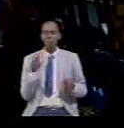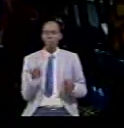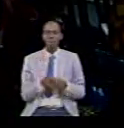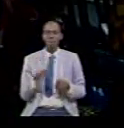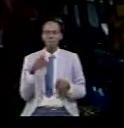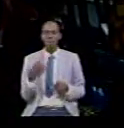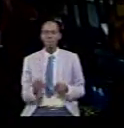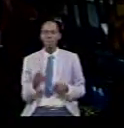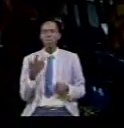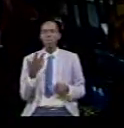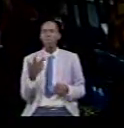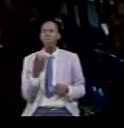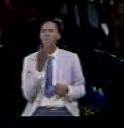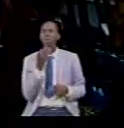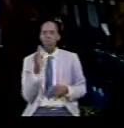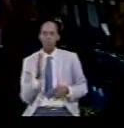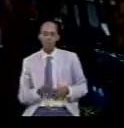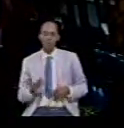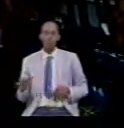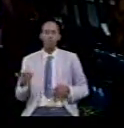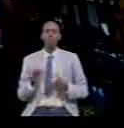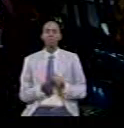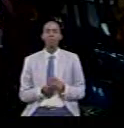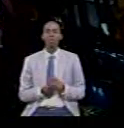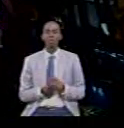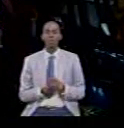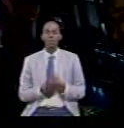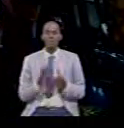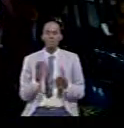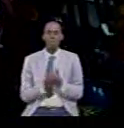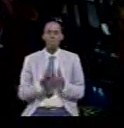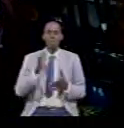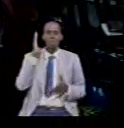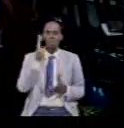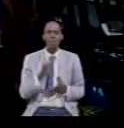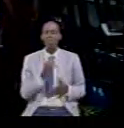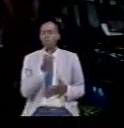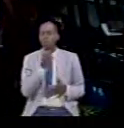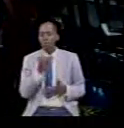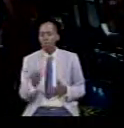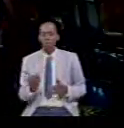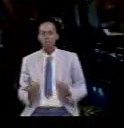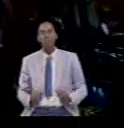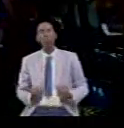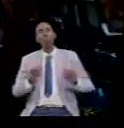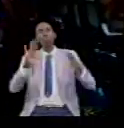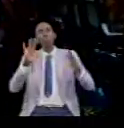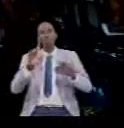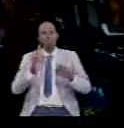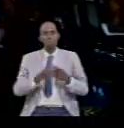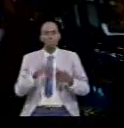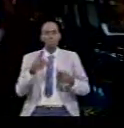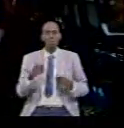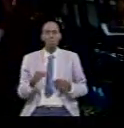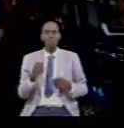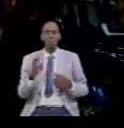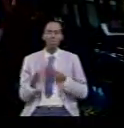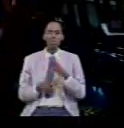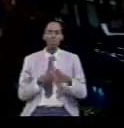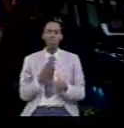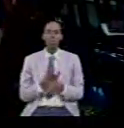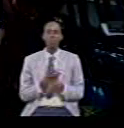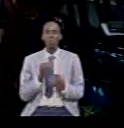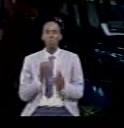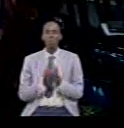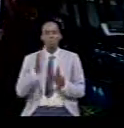Meshach, and Abednego that will not bend to Nebuchadnezzar, that will